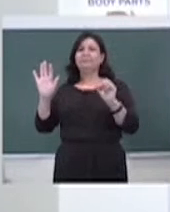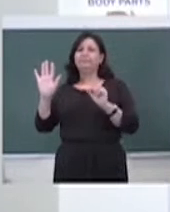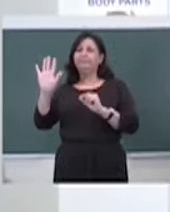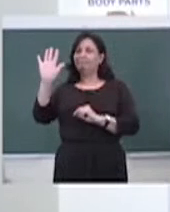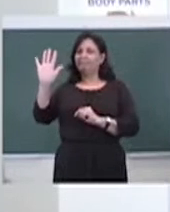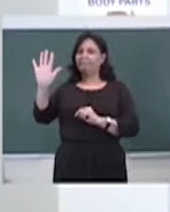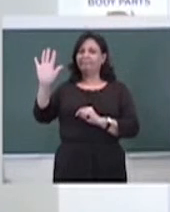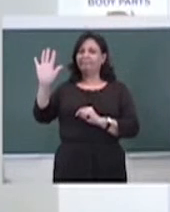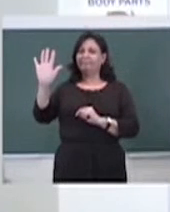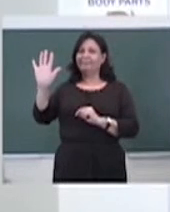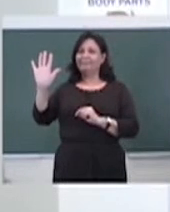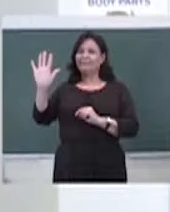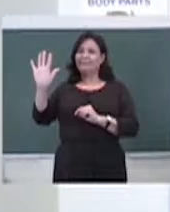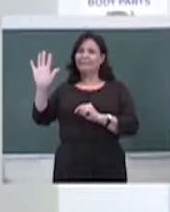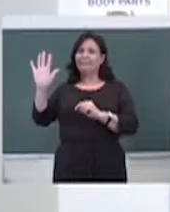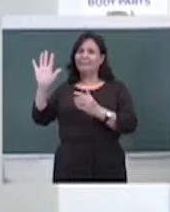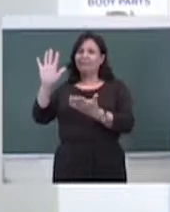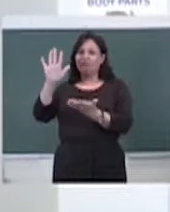paper.